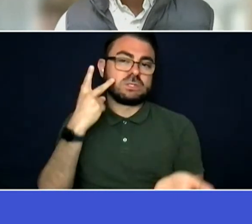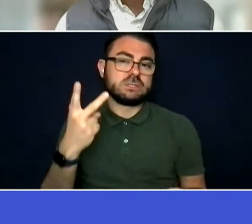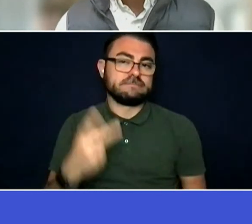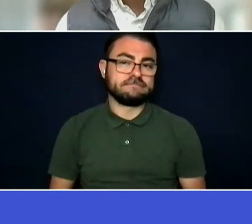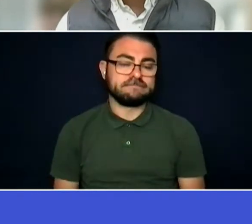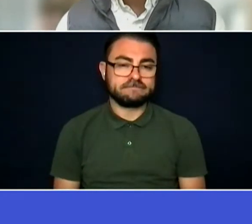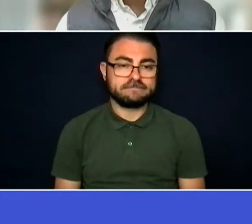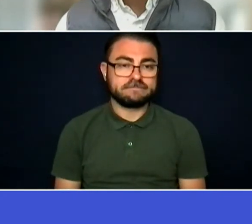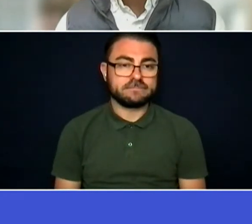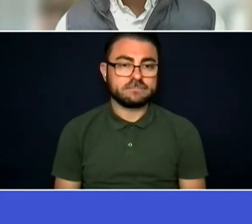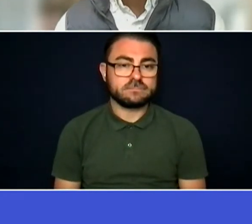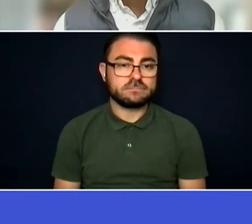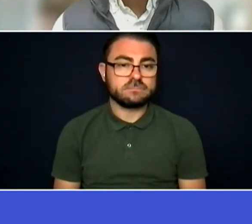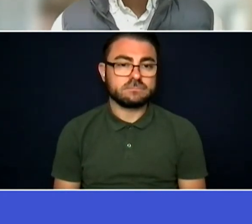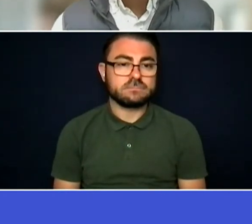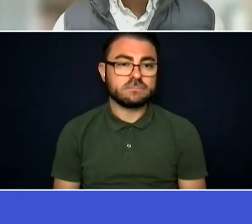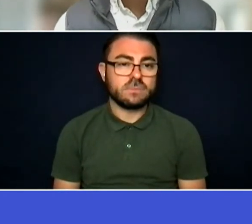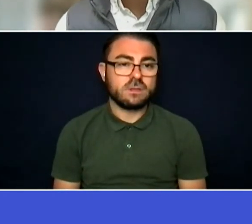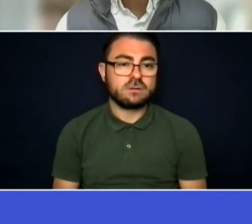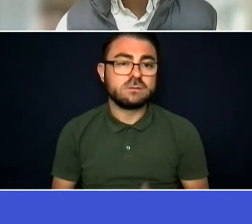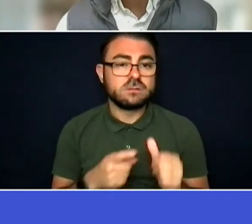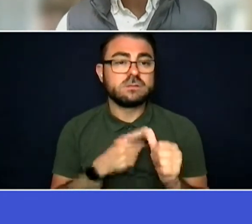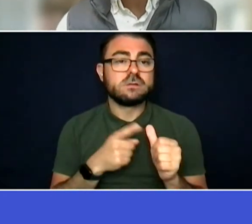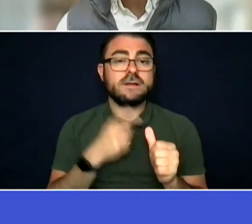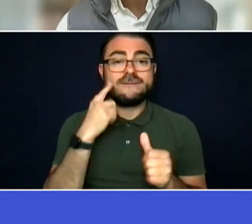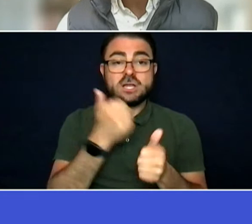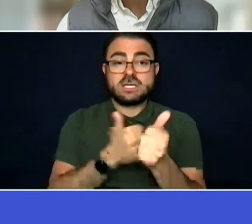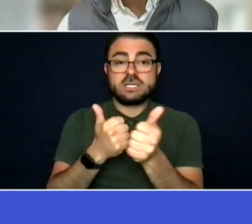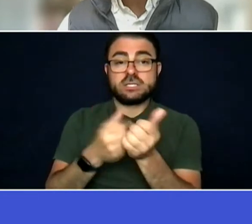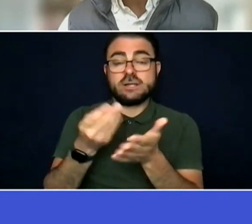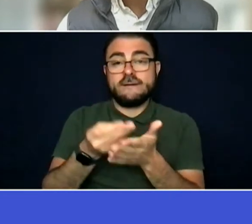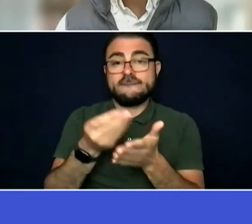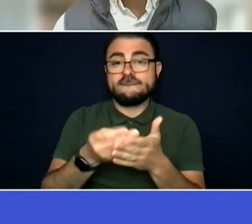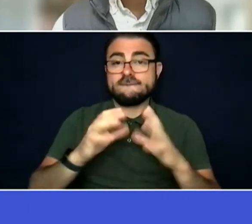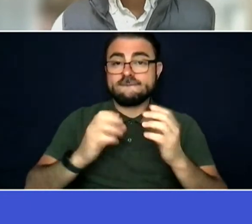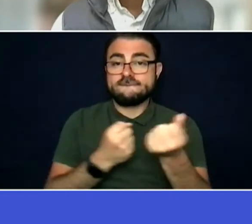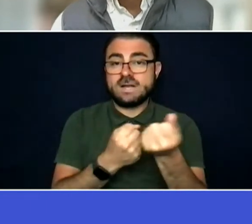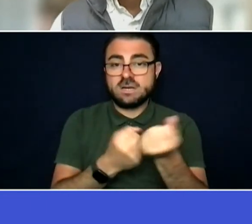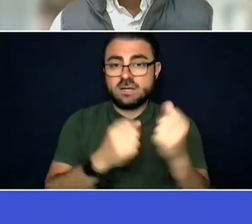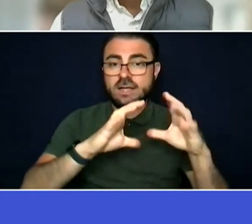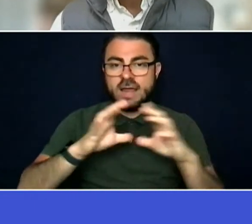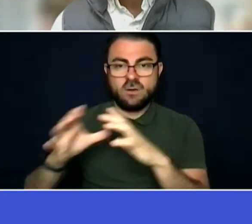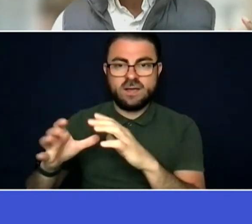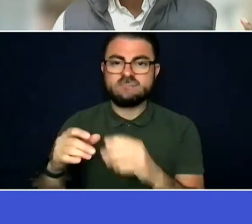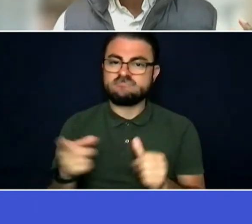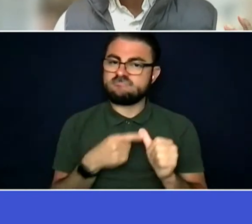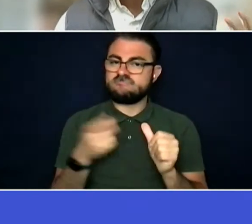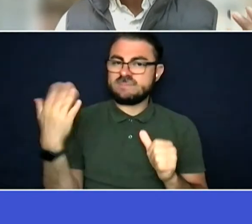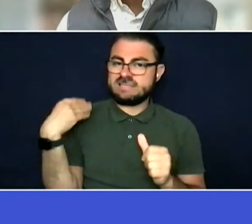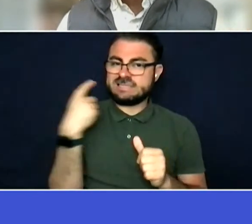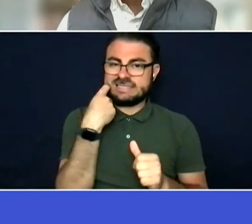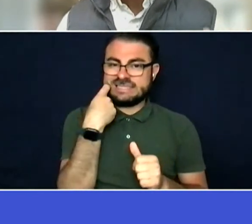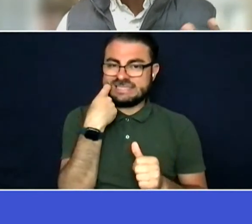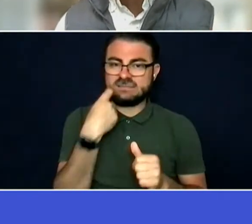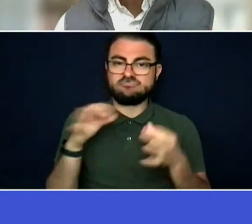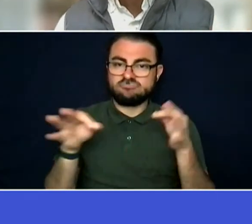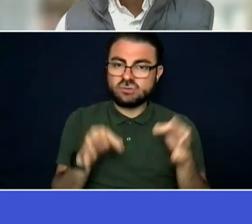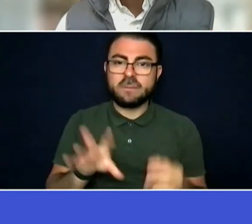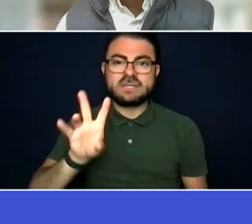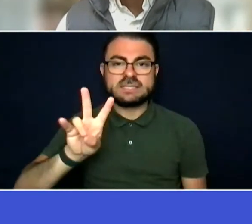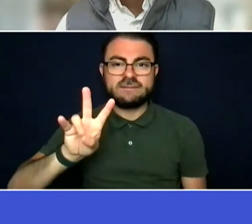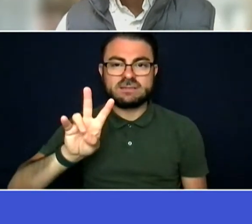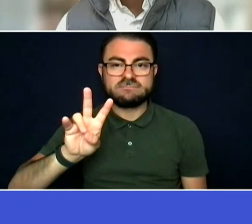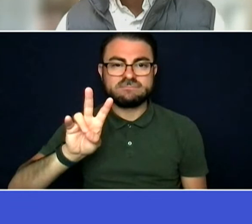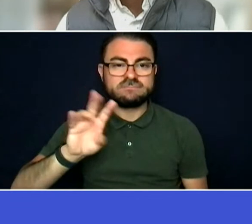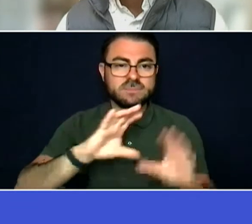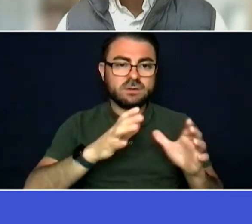First, within each of our funding categories, and we described those earlier, it's those 7 categories, you will see an initial name